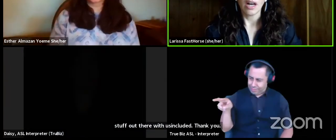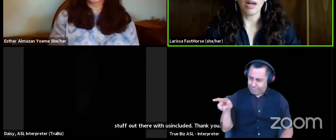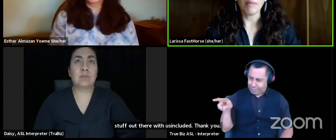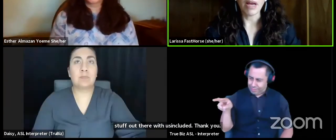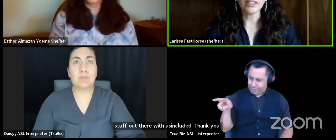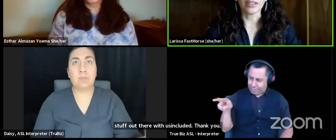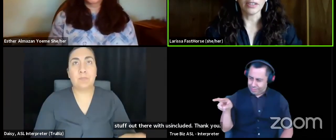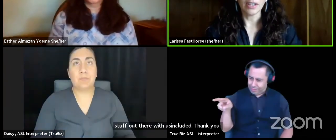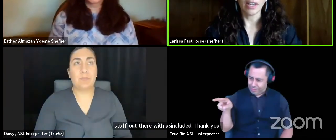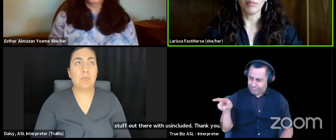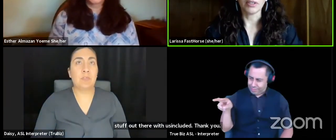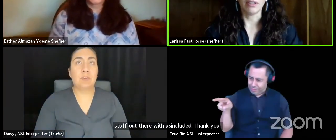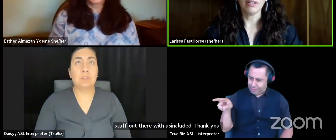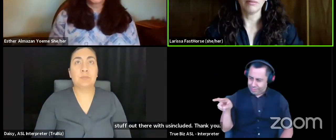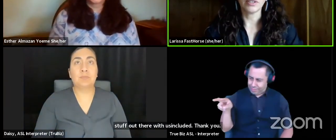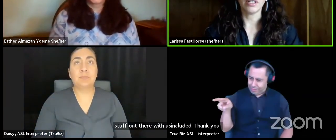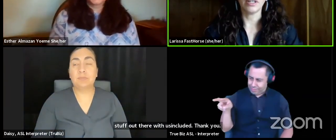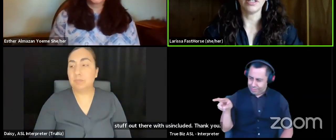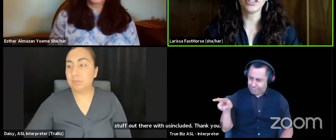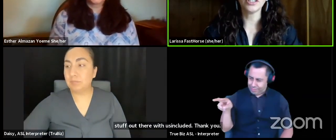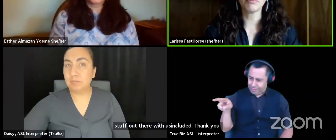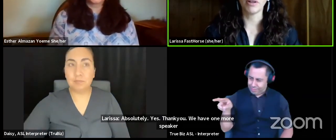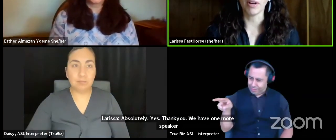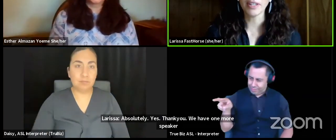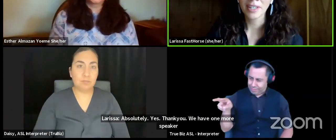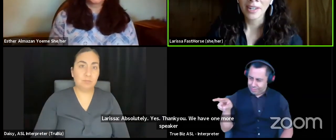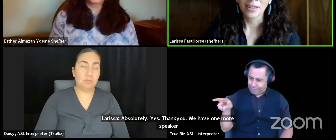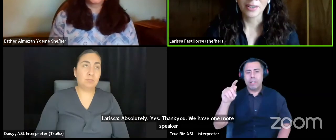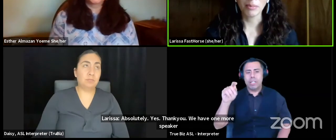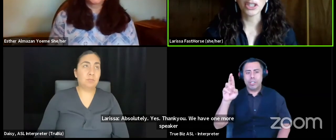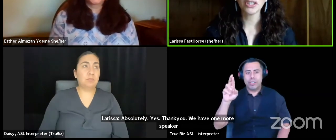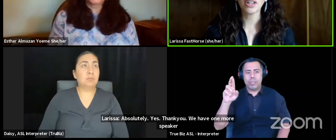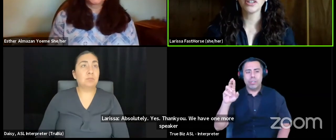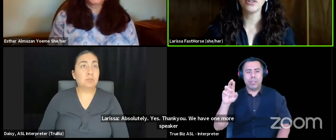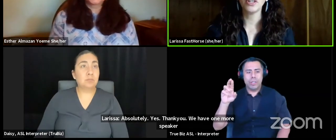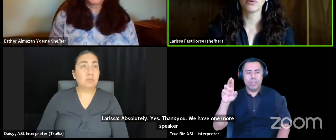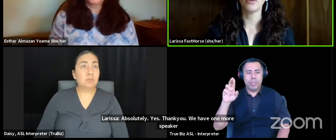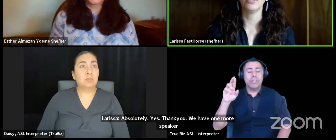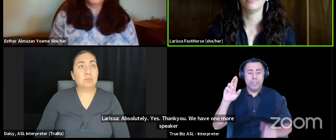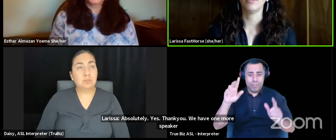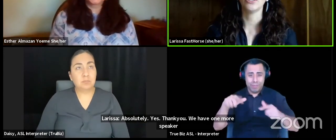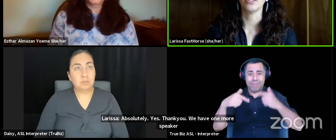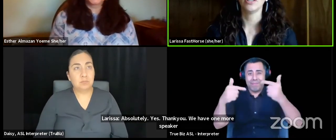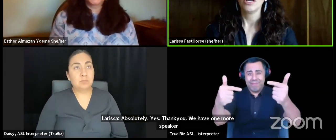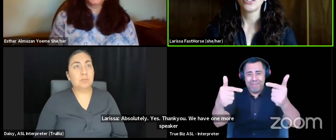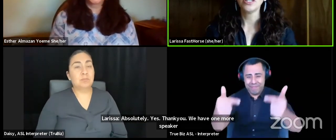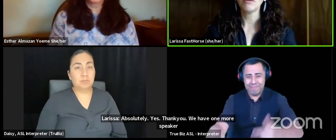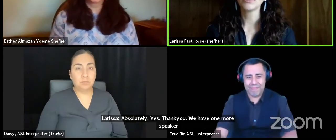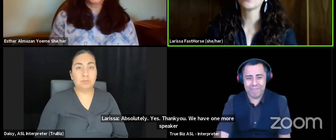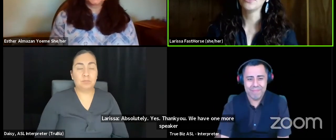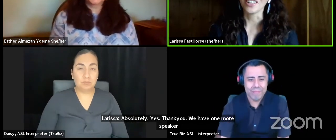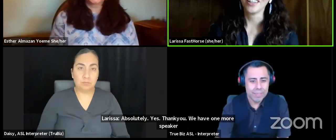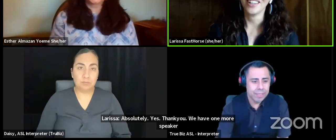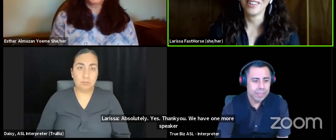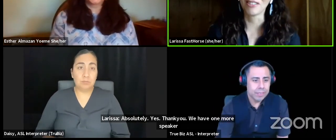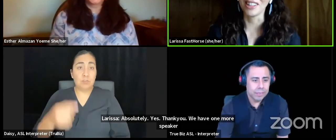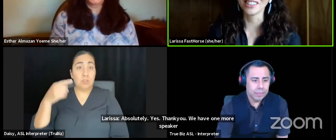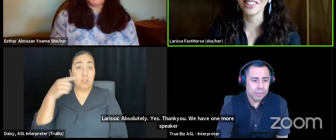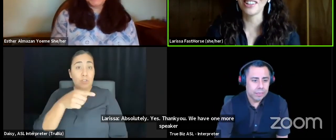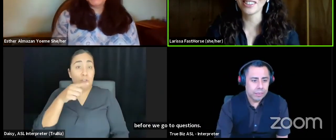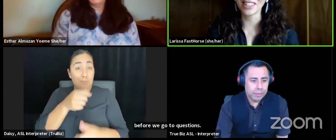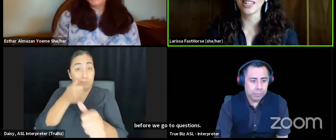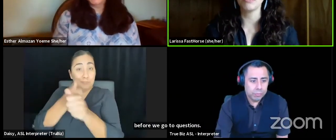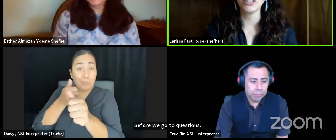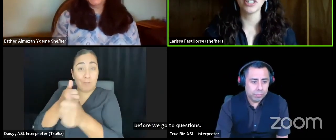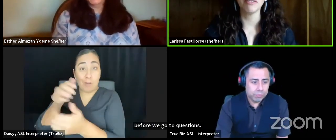questions. Esther Almazan she's a playwright, but she took on a unique role in Native Nation. She was a cook for